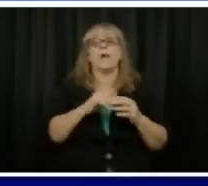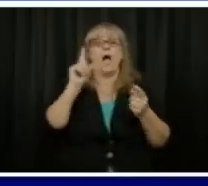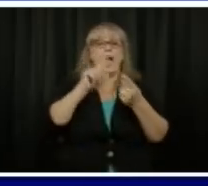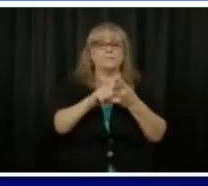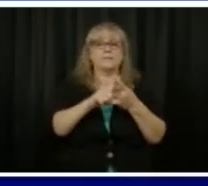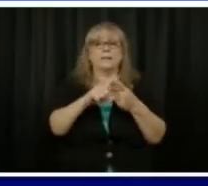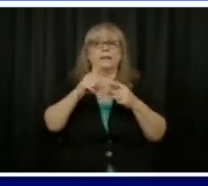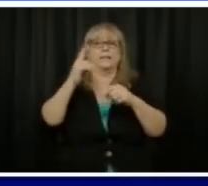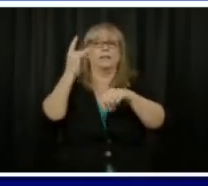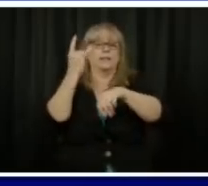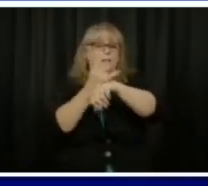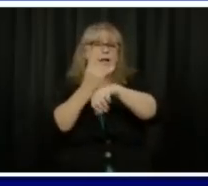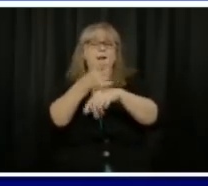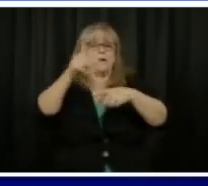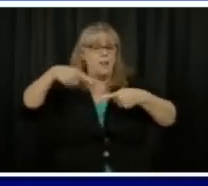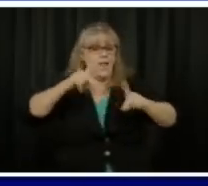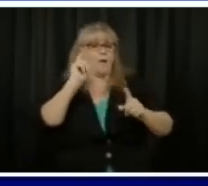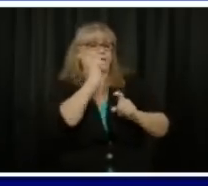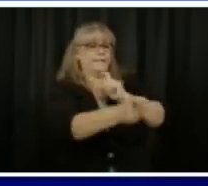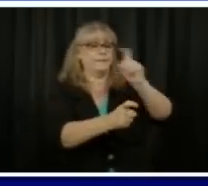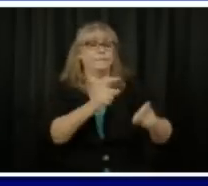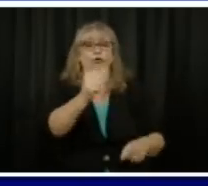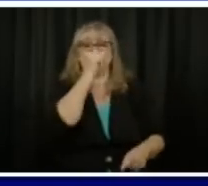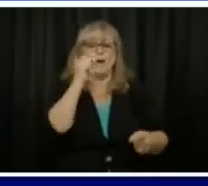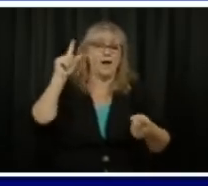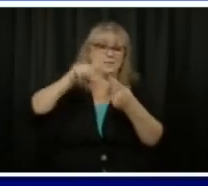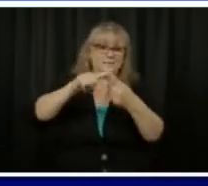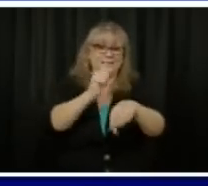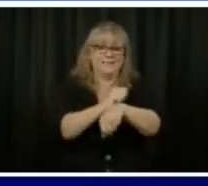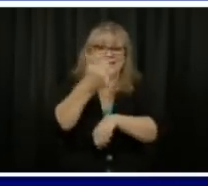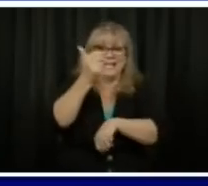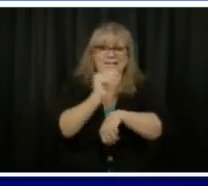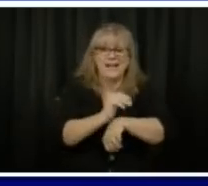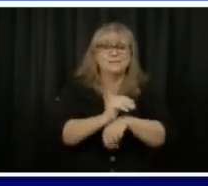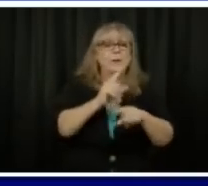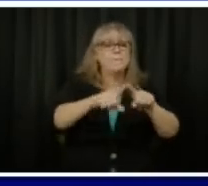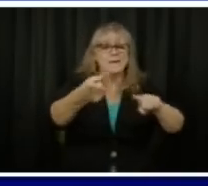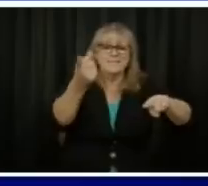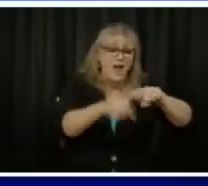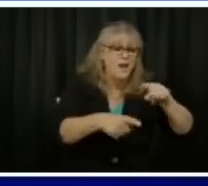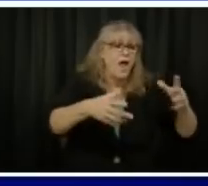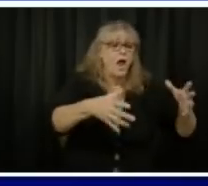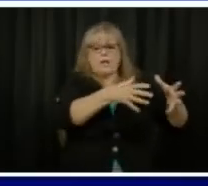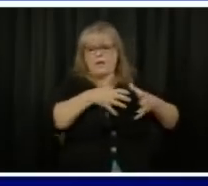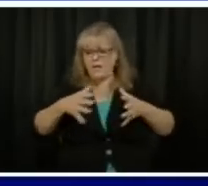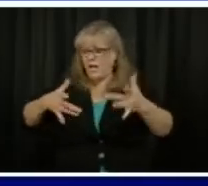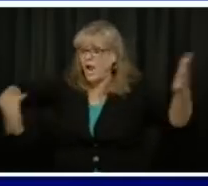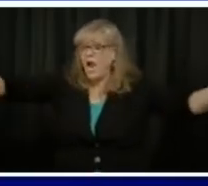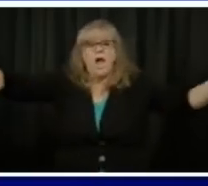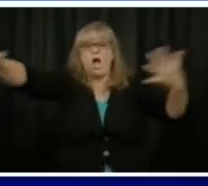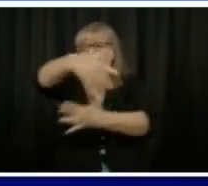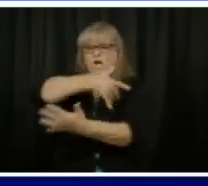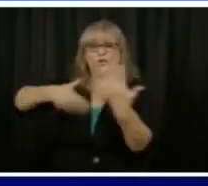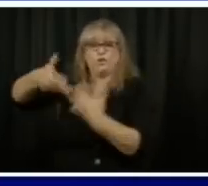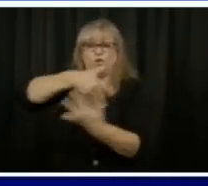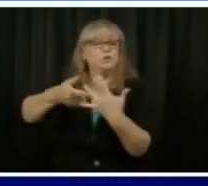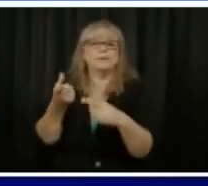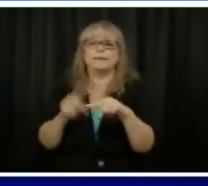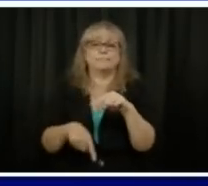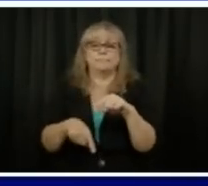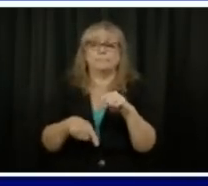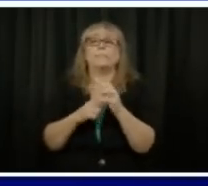where you're interacting with hundreds of people. So there is a safe way to do business in this world. A number of